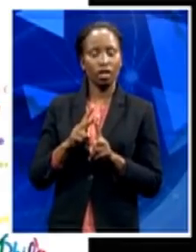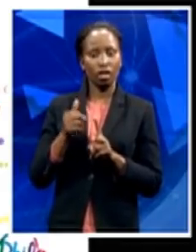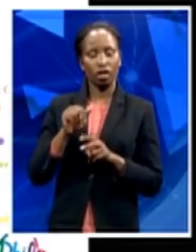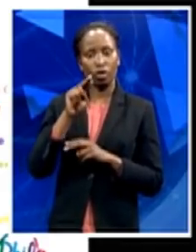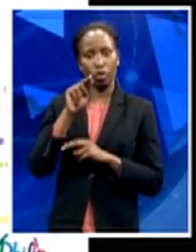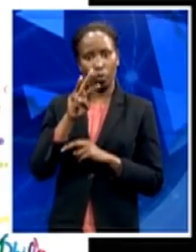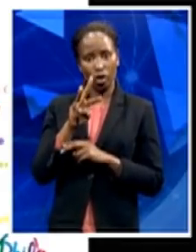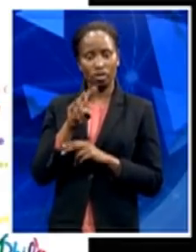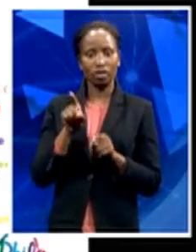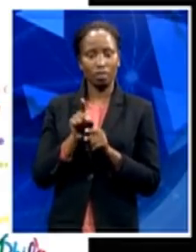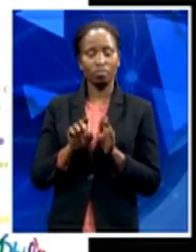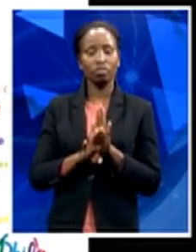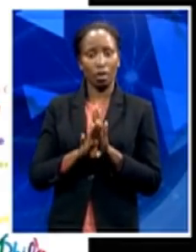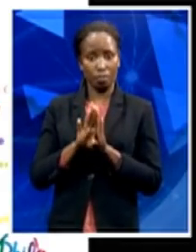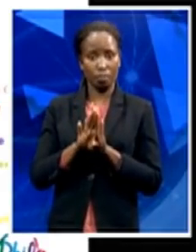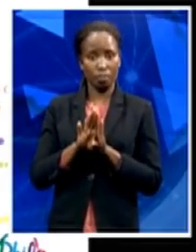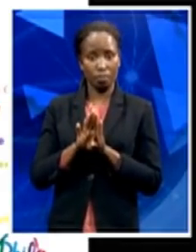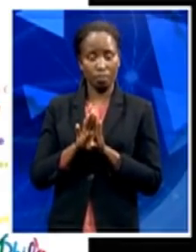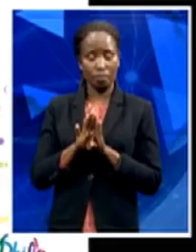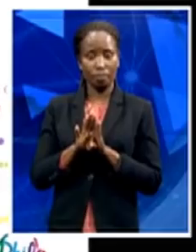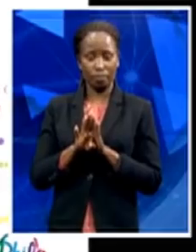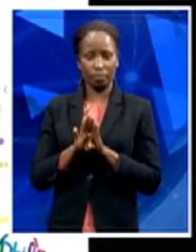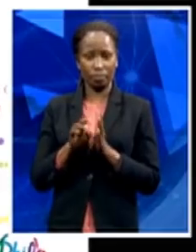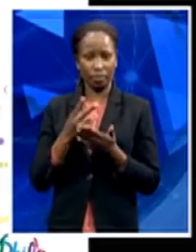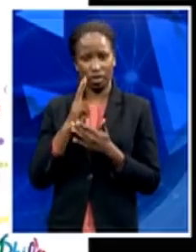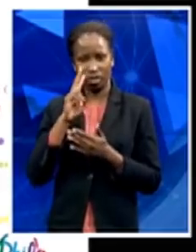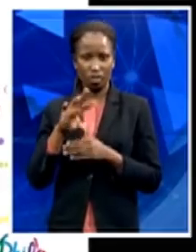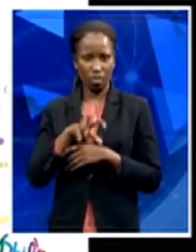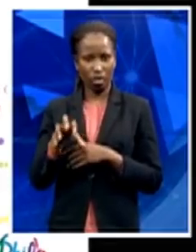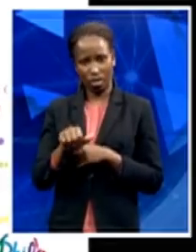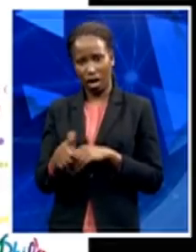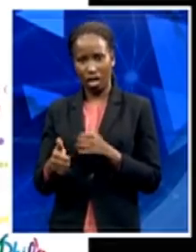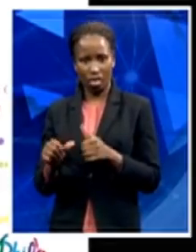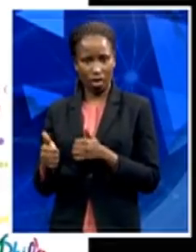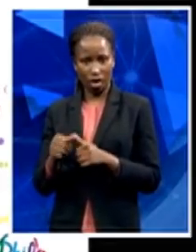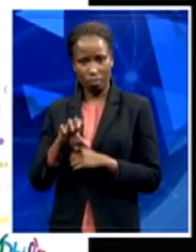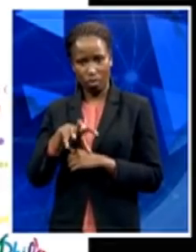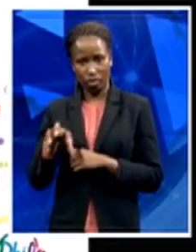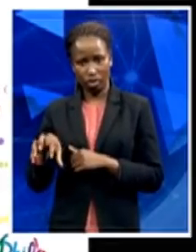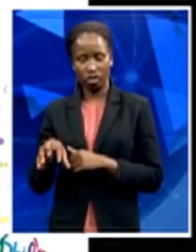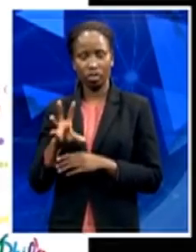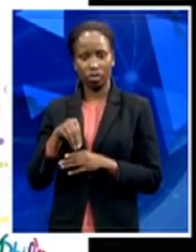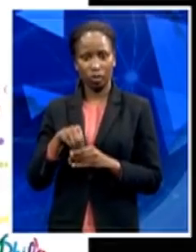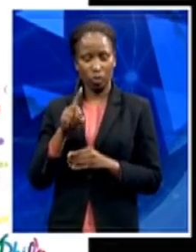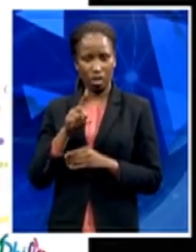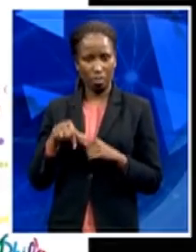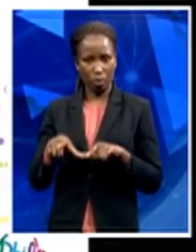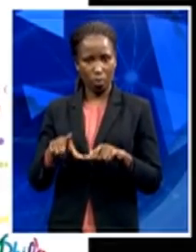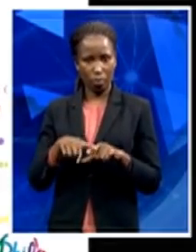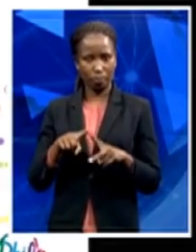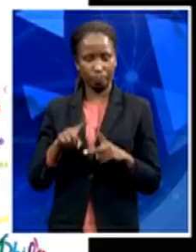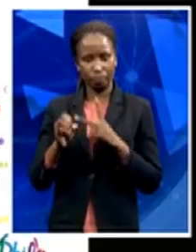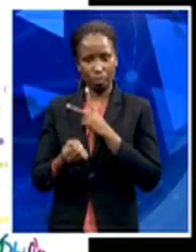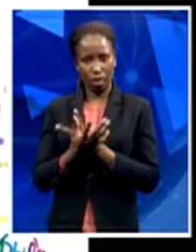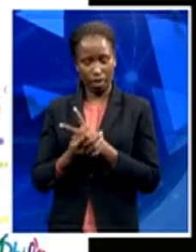can see that the other provinces, all the other provinces, including Limpopo and Mpumalanga, are all on